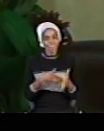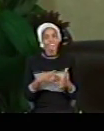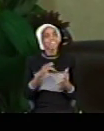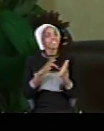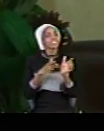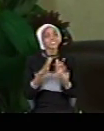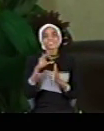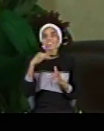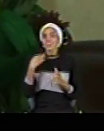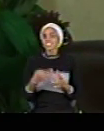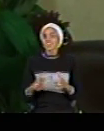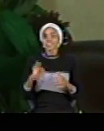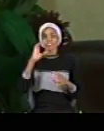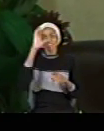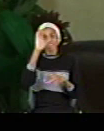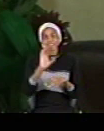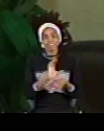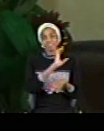Jesus of